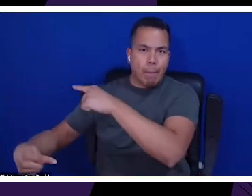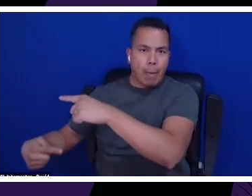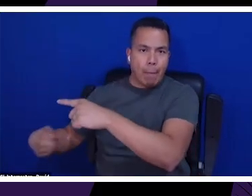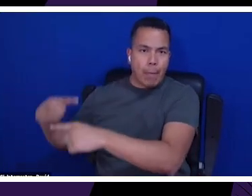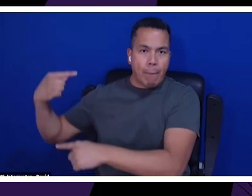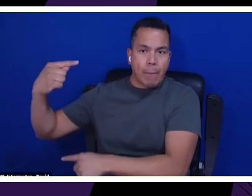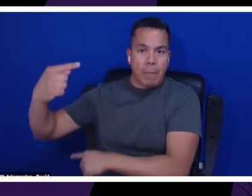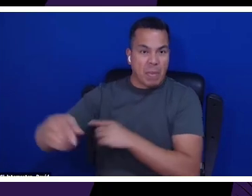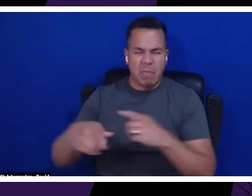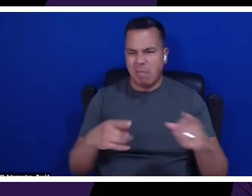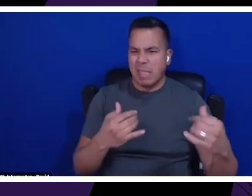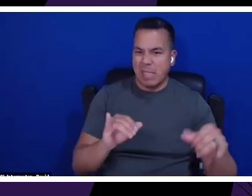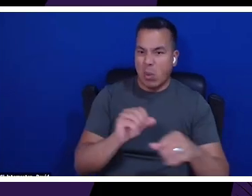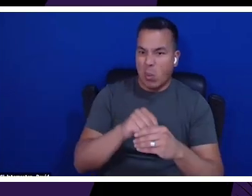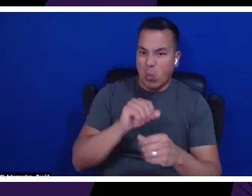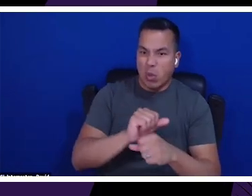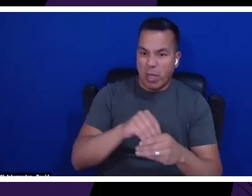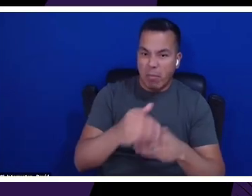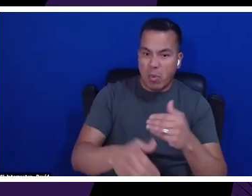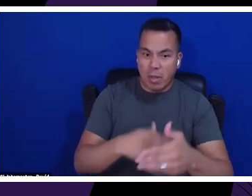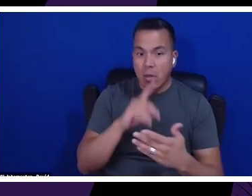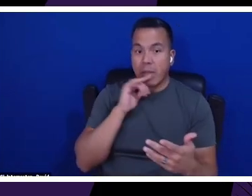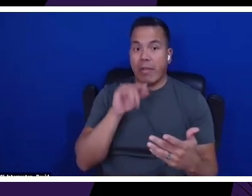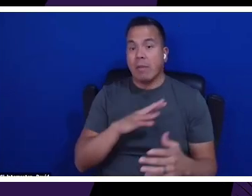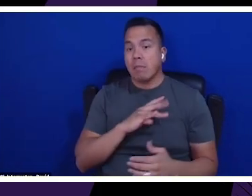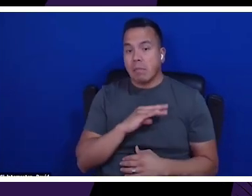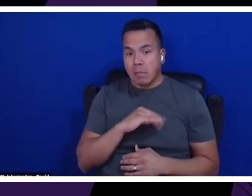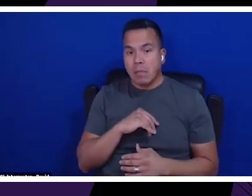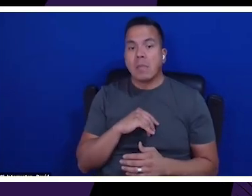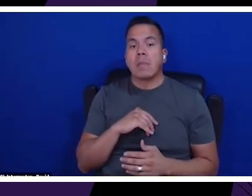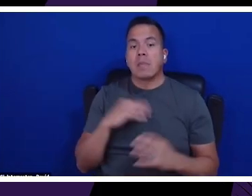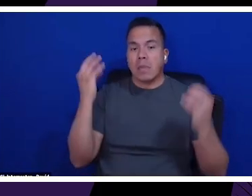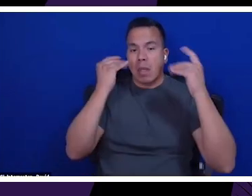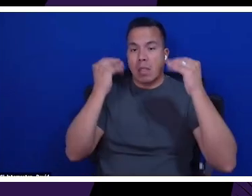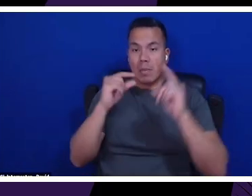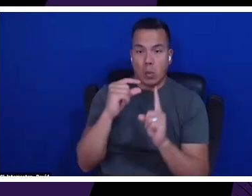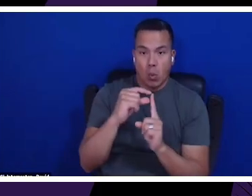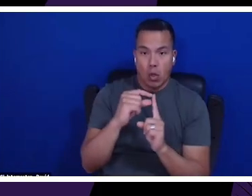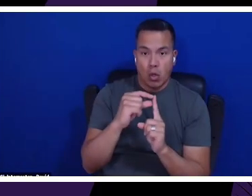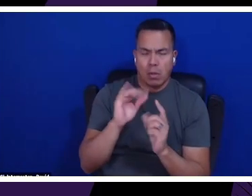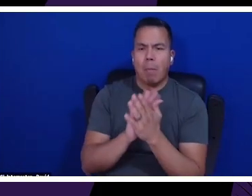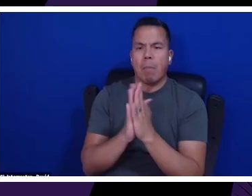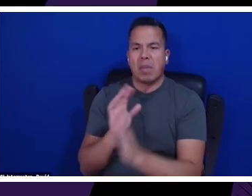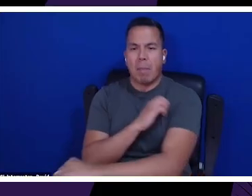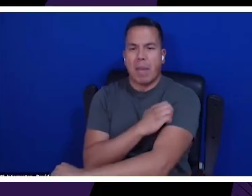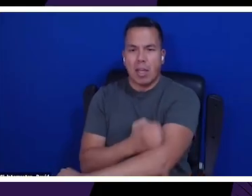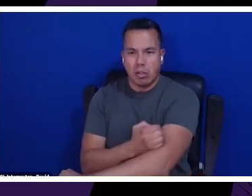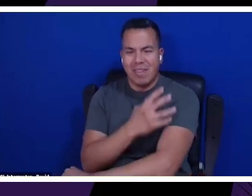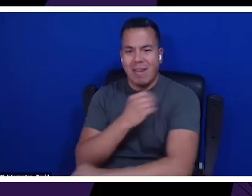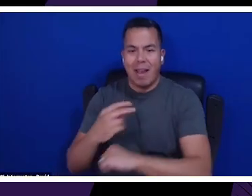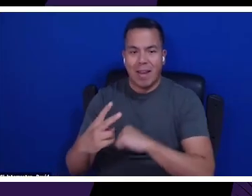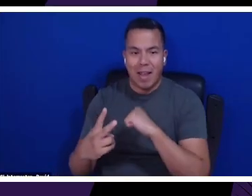process. The exercise ultimately contemplates words as energy and archiving as technology. Through the